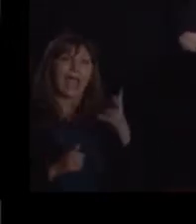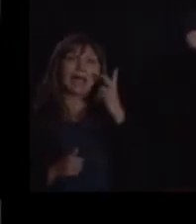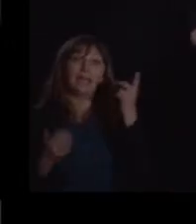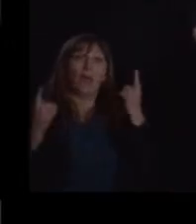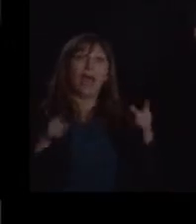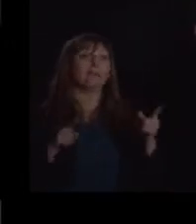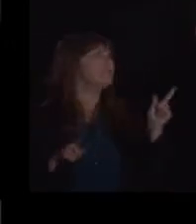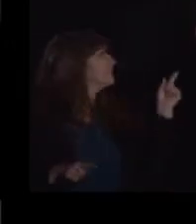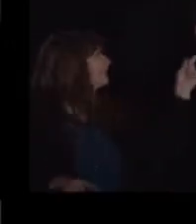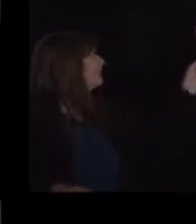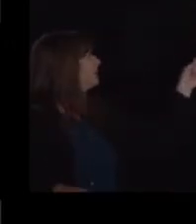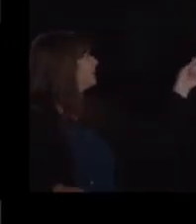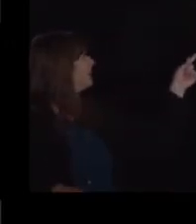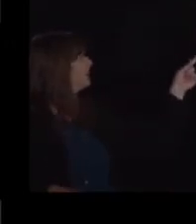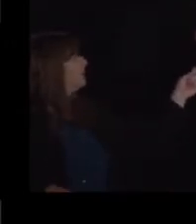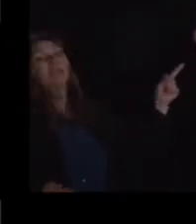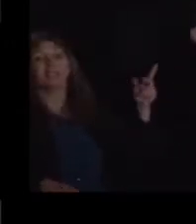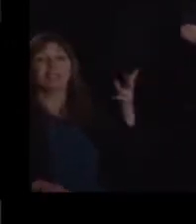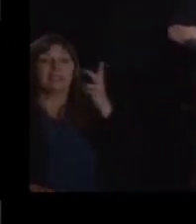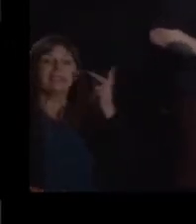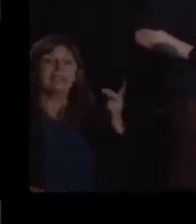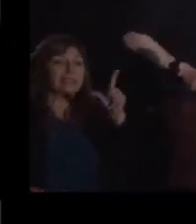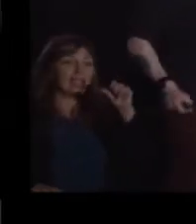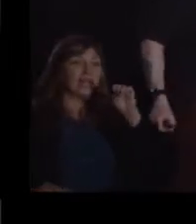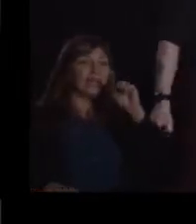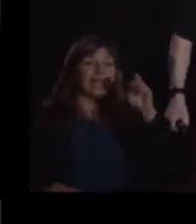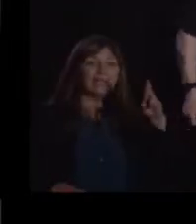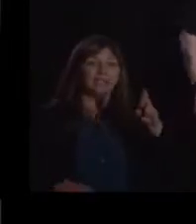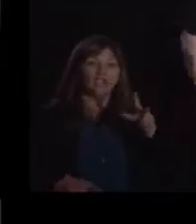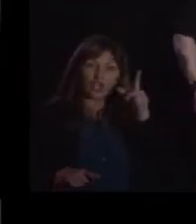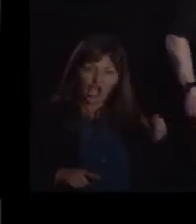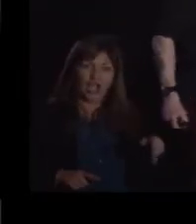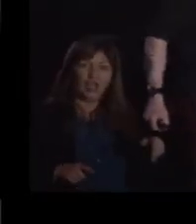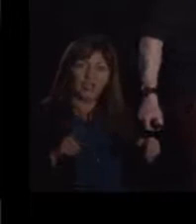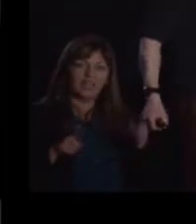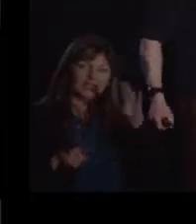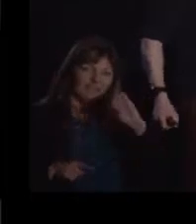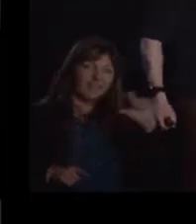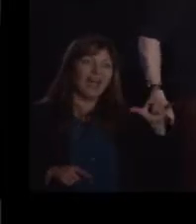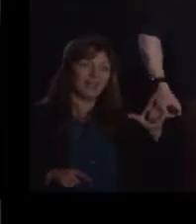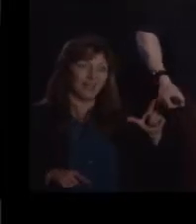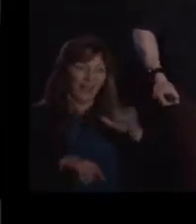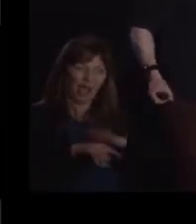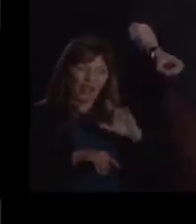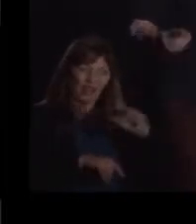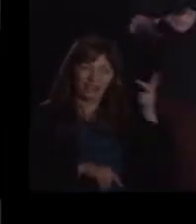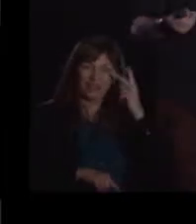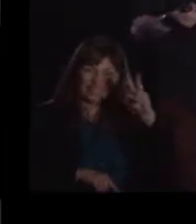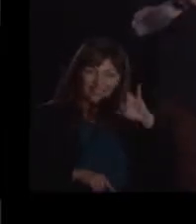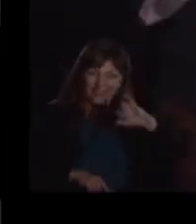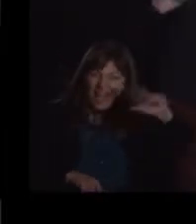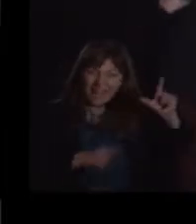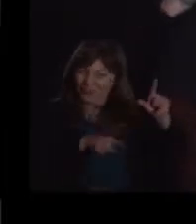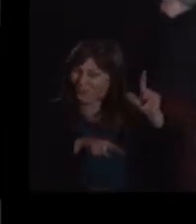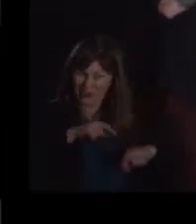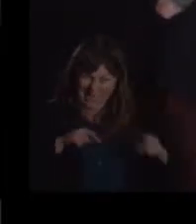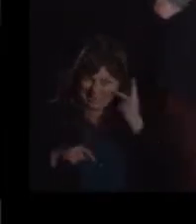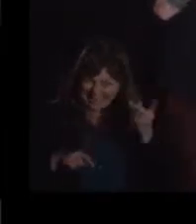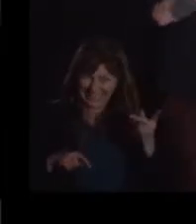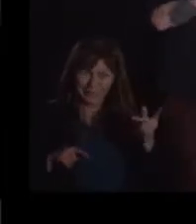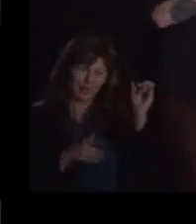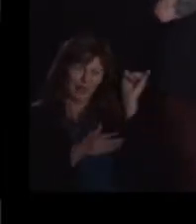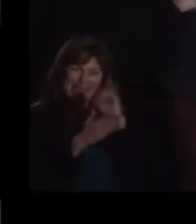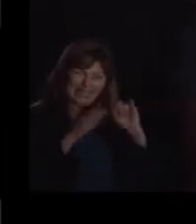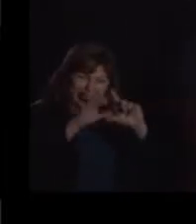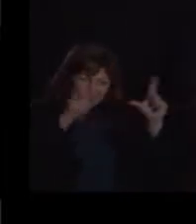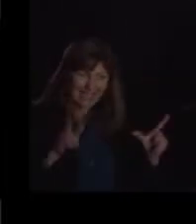is they get given to you on vinyl. They're laser cut on vinyl, but it's literally, that's what, on the left, that's it. You can barely see what